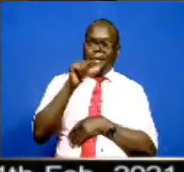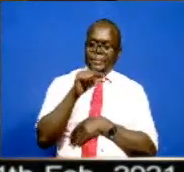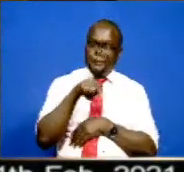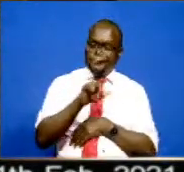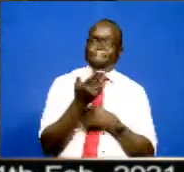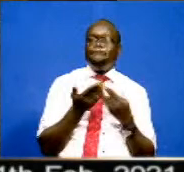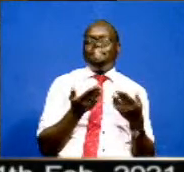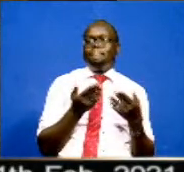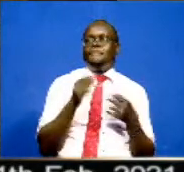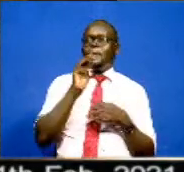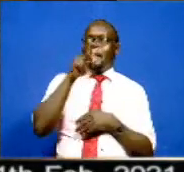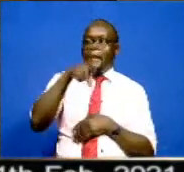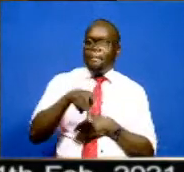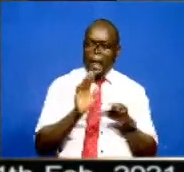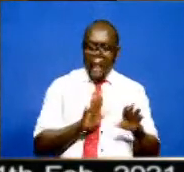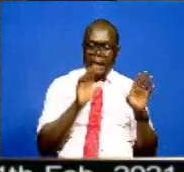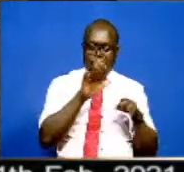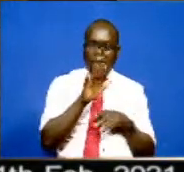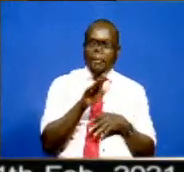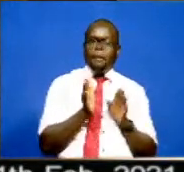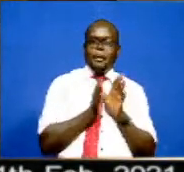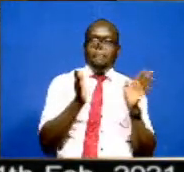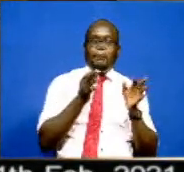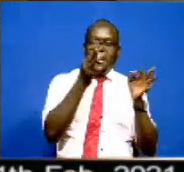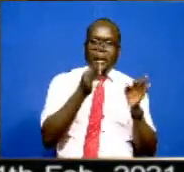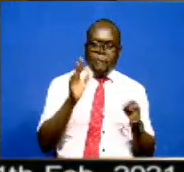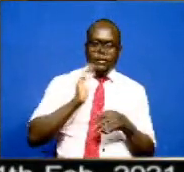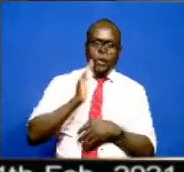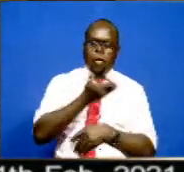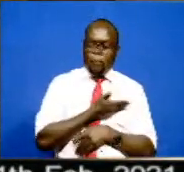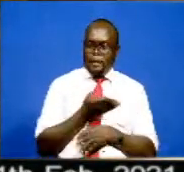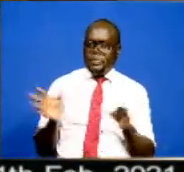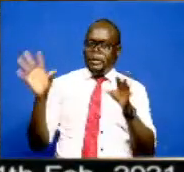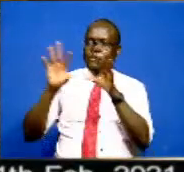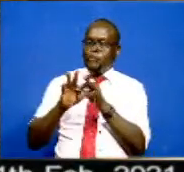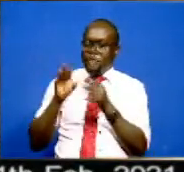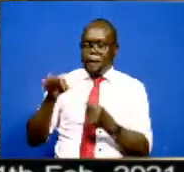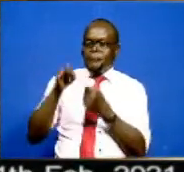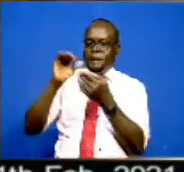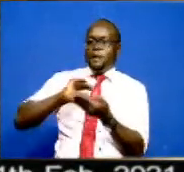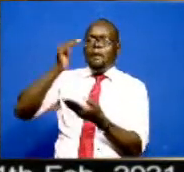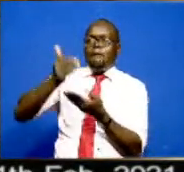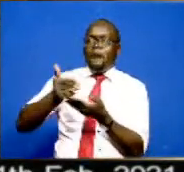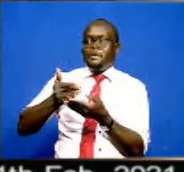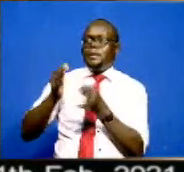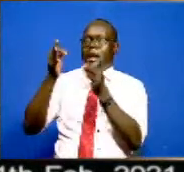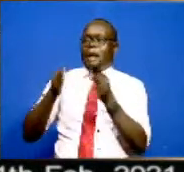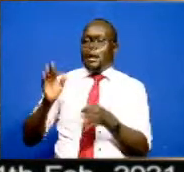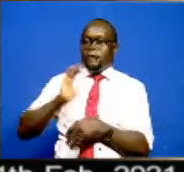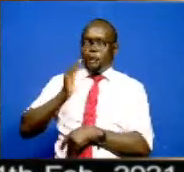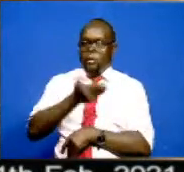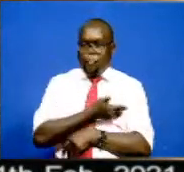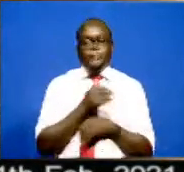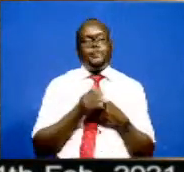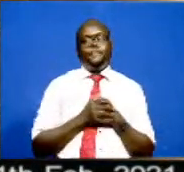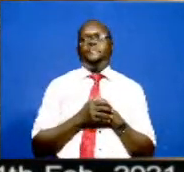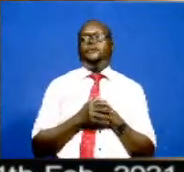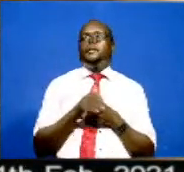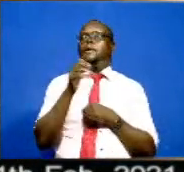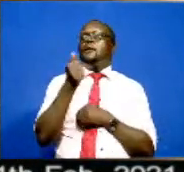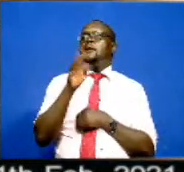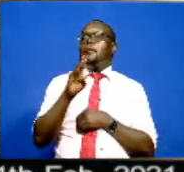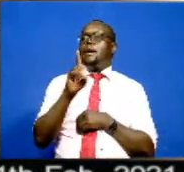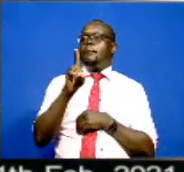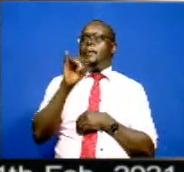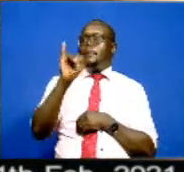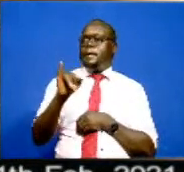Koske, MP, to move from the Public Accounts Committee to the Special Funds Accounts Committee. And the Honorable Abdi Korobu